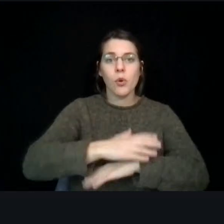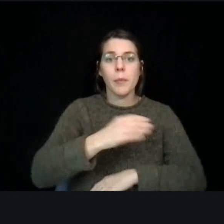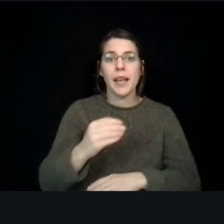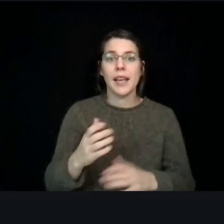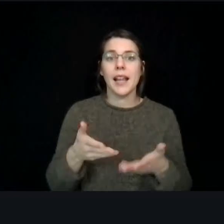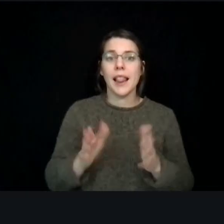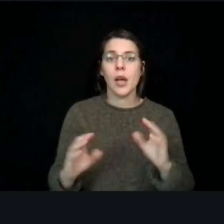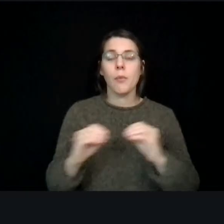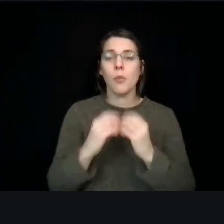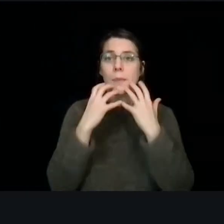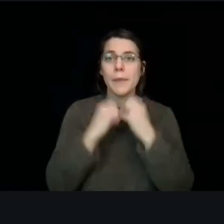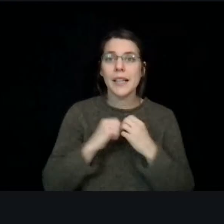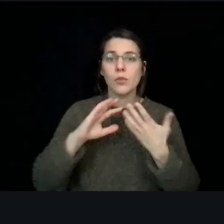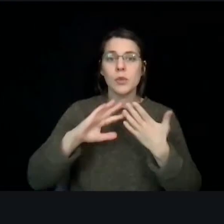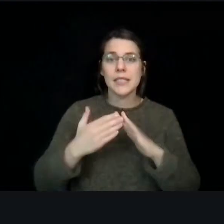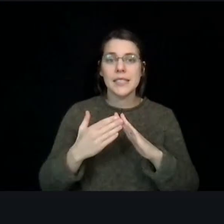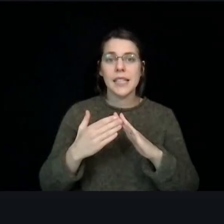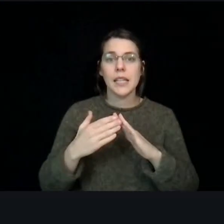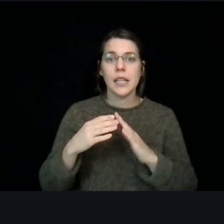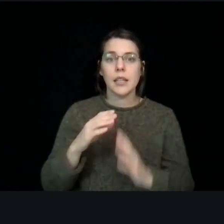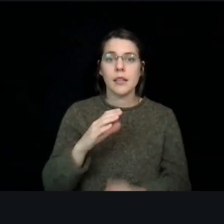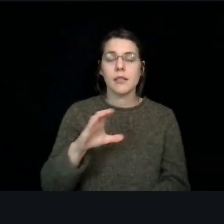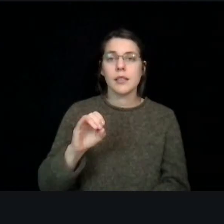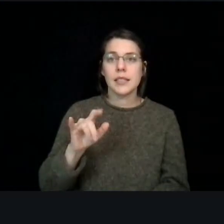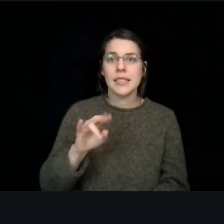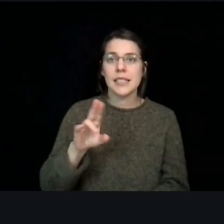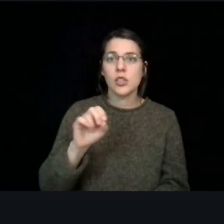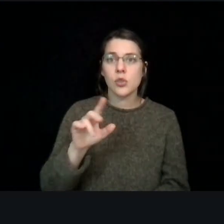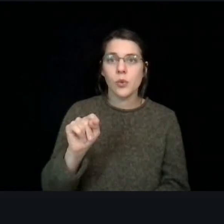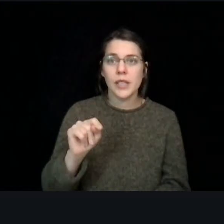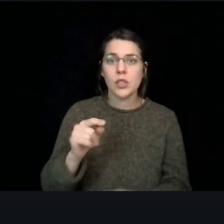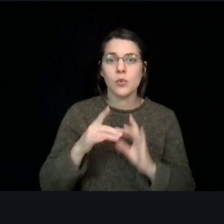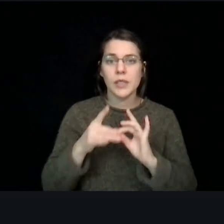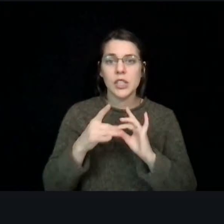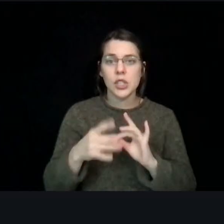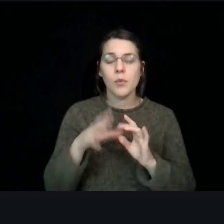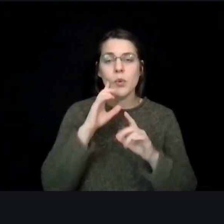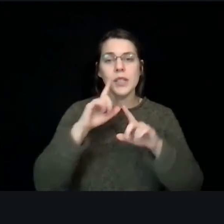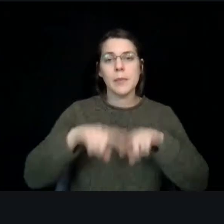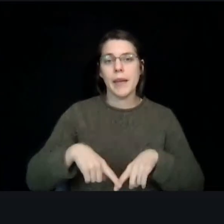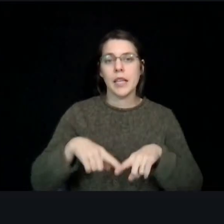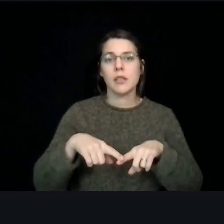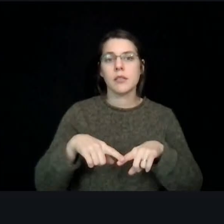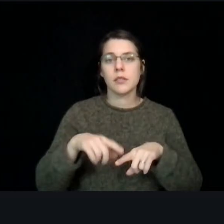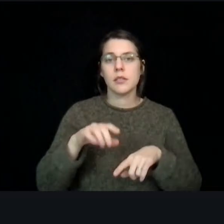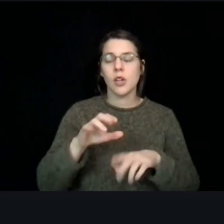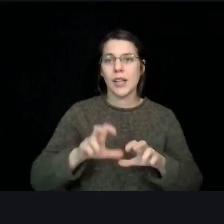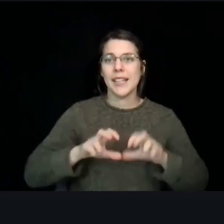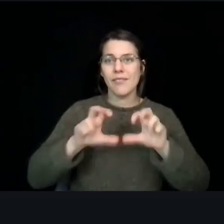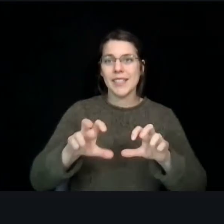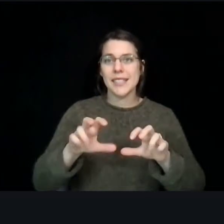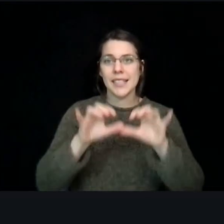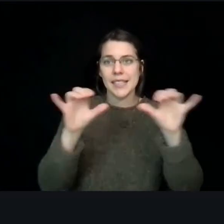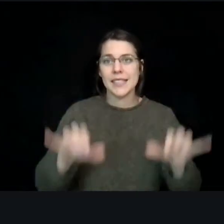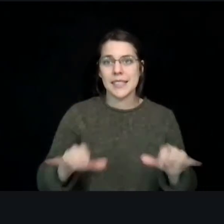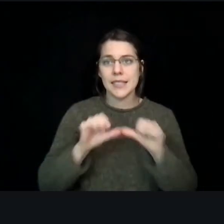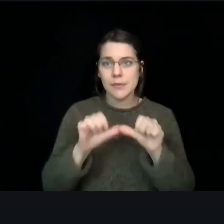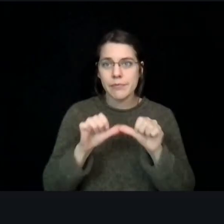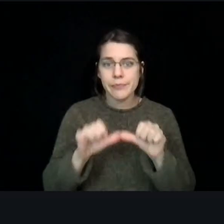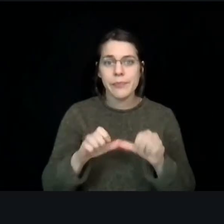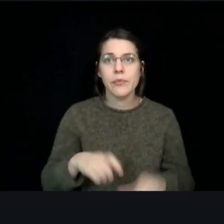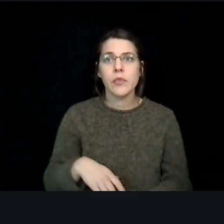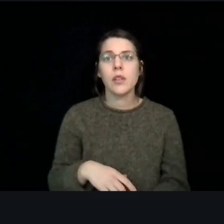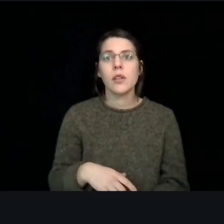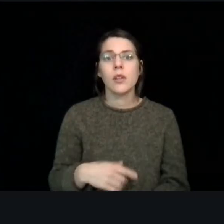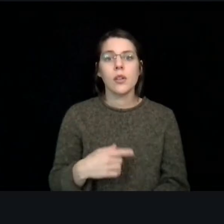dependent on continued investment in that system. One of the things that was proposed in the budget, I believe